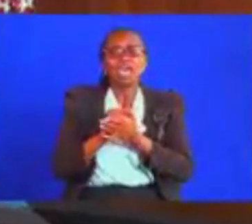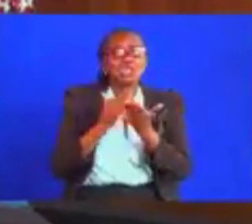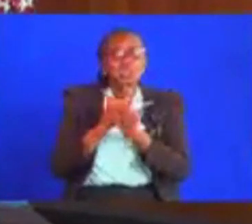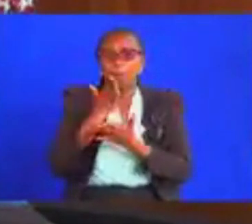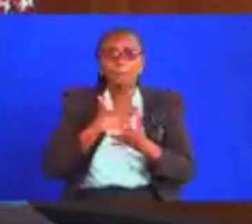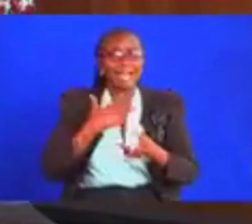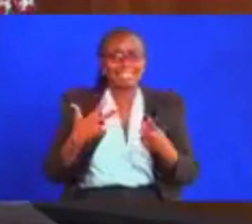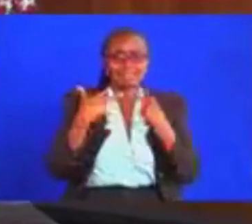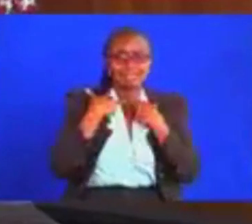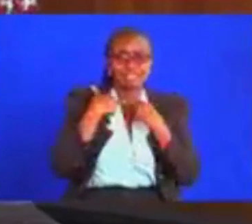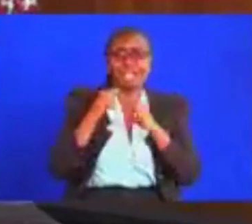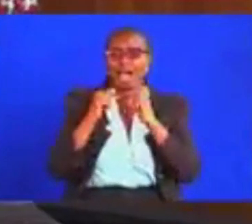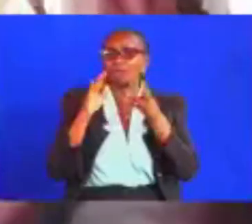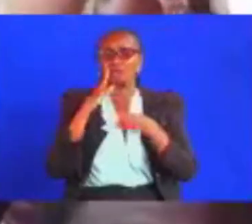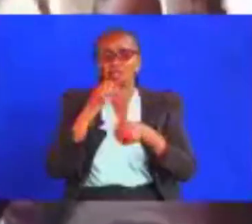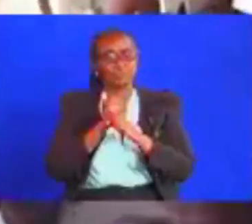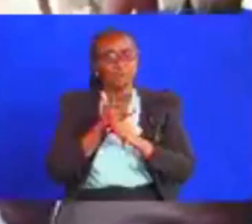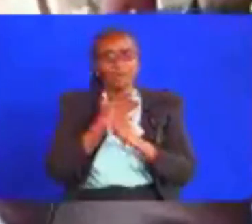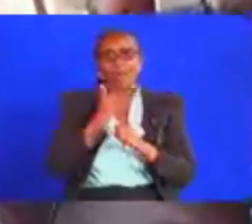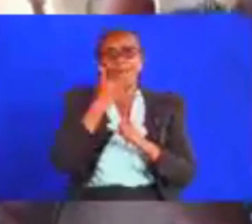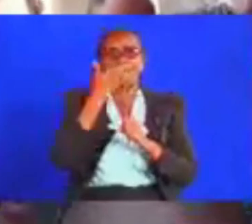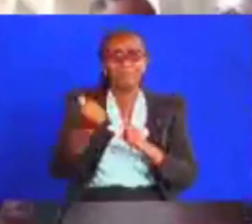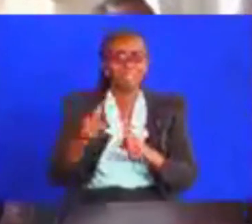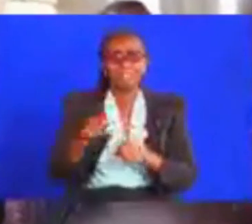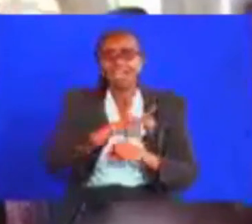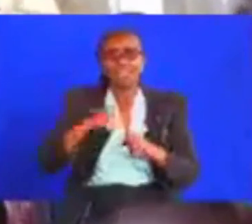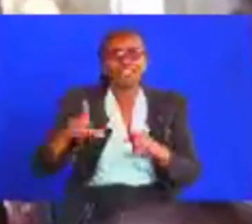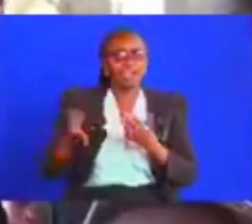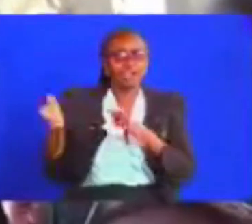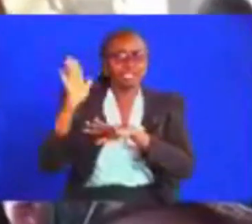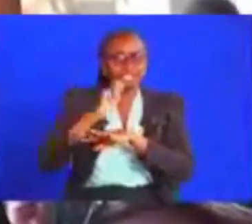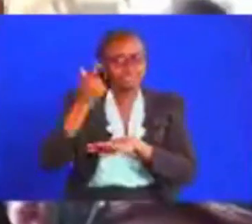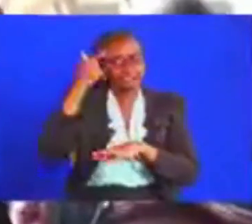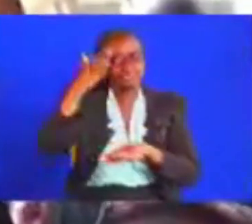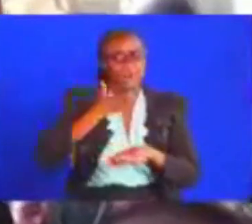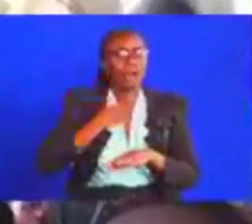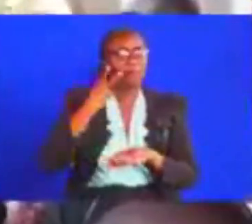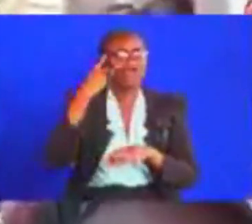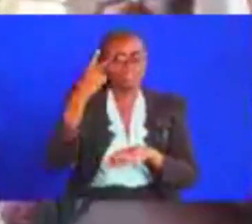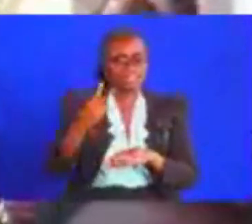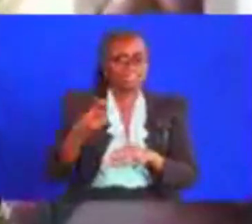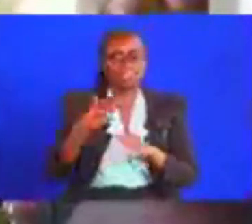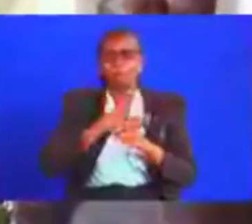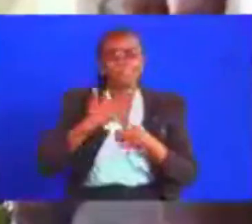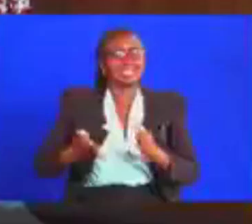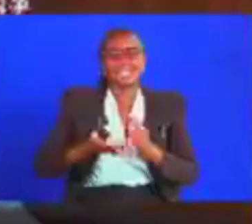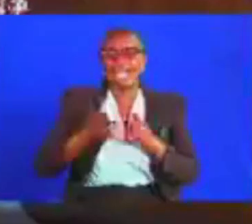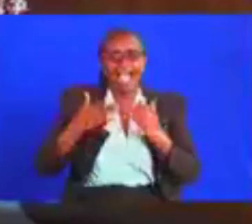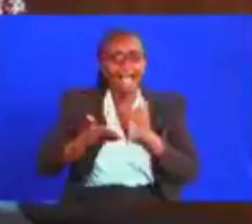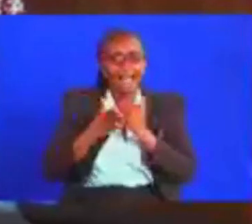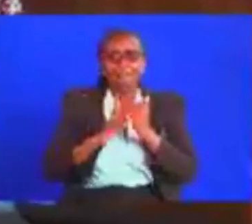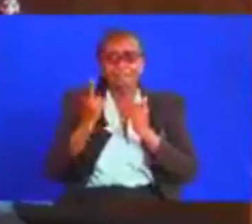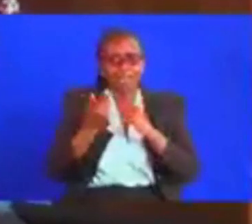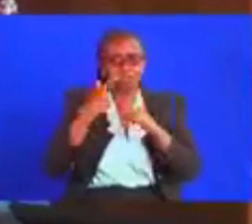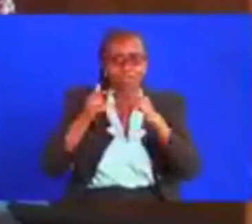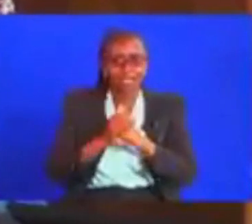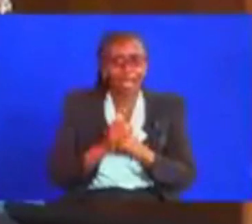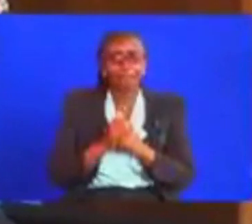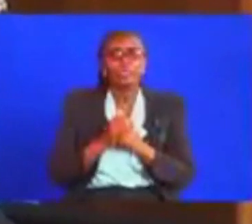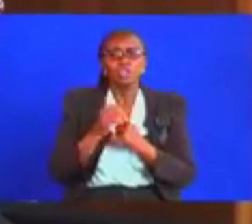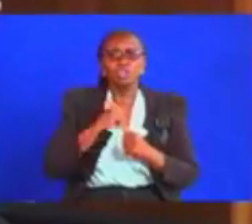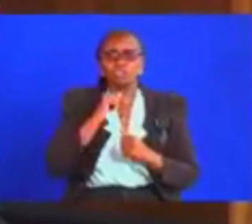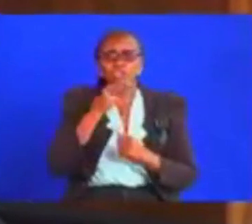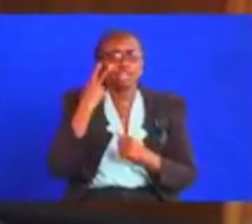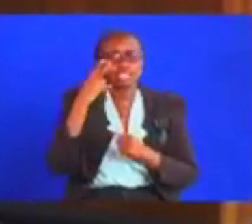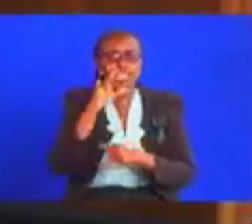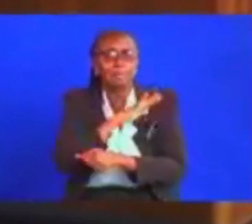limitation, I will do my best, the Lord covered for their weaknesses, raised helpers to come. You have not yet seen power until you